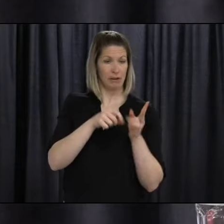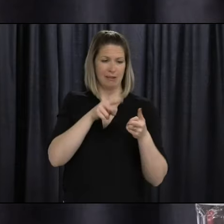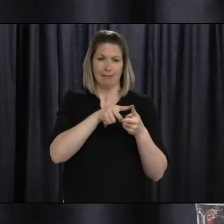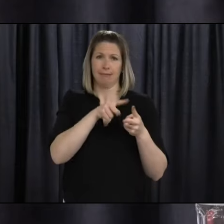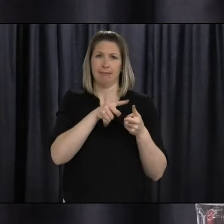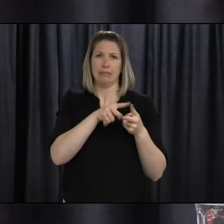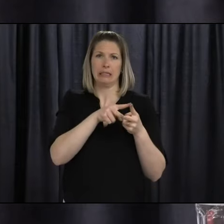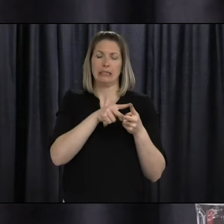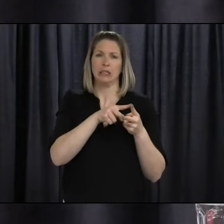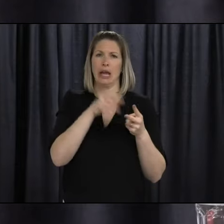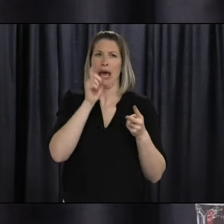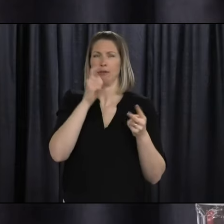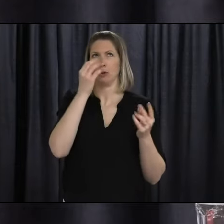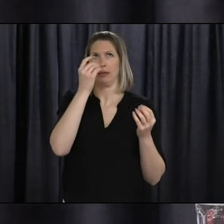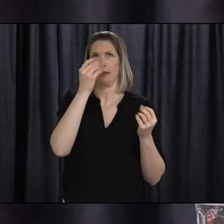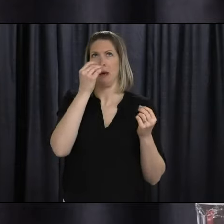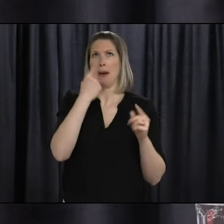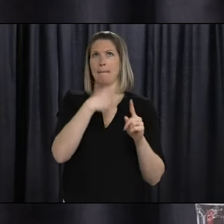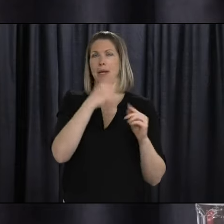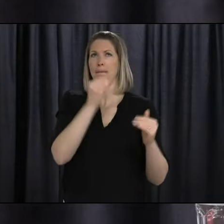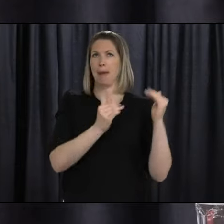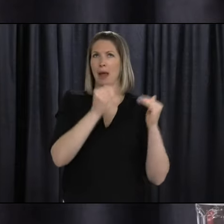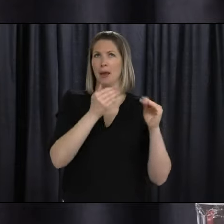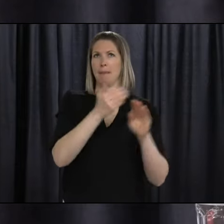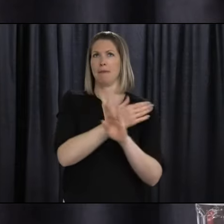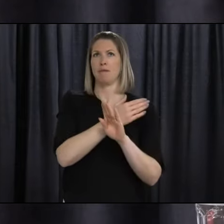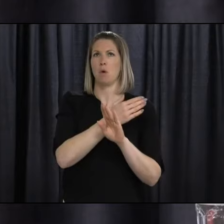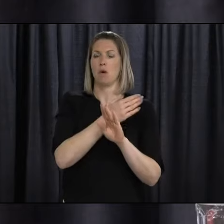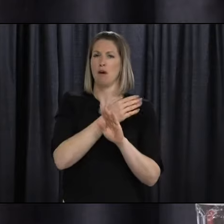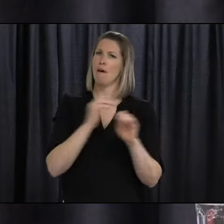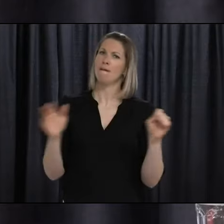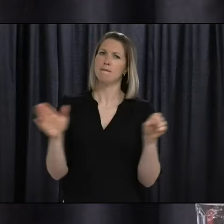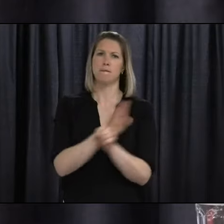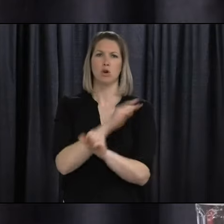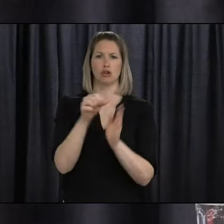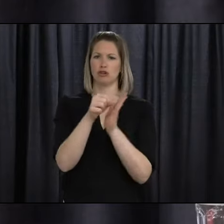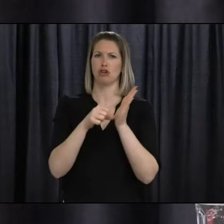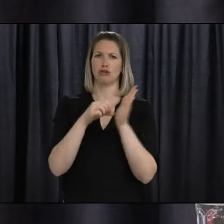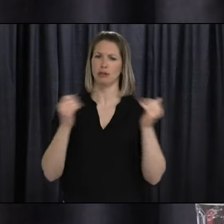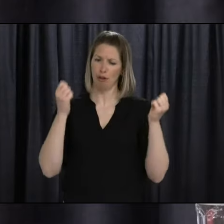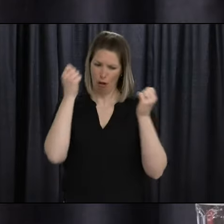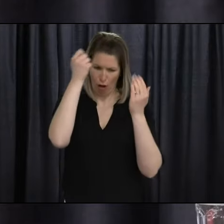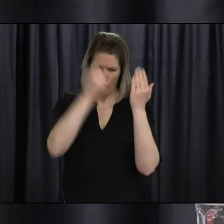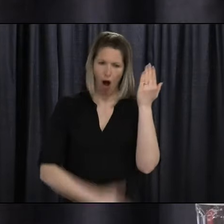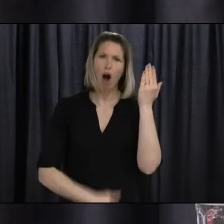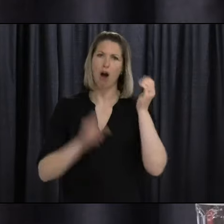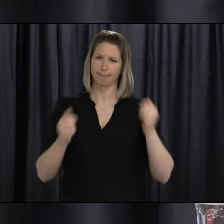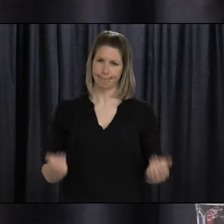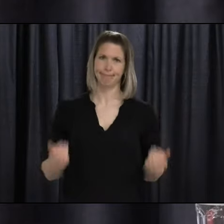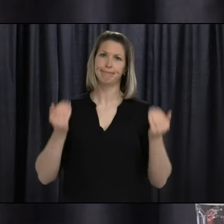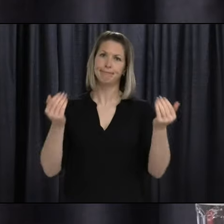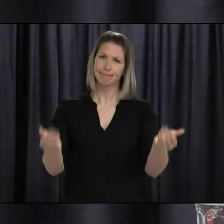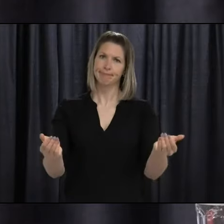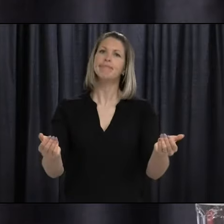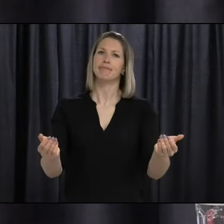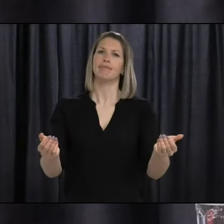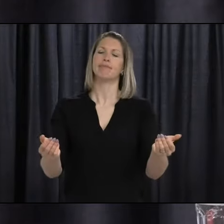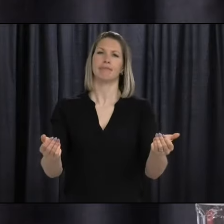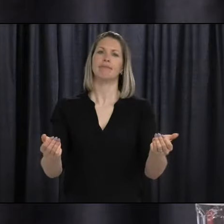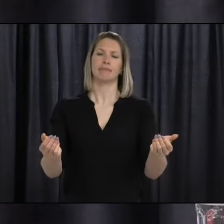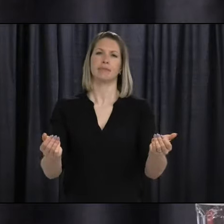procedures that were contemplated, if I read Dr. Fitzgerald's orders accurately, would be those which would place minimal demands